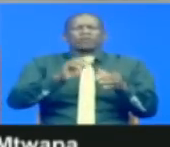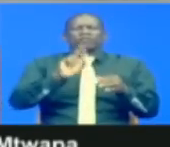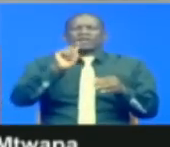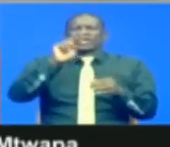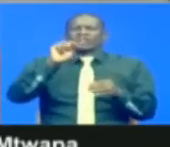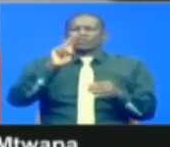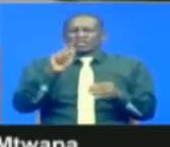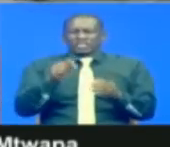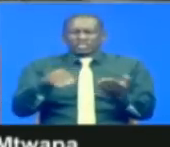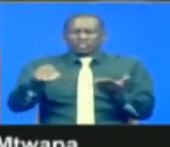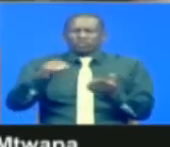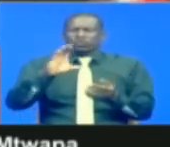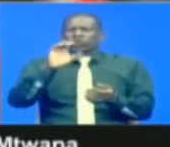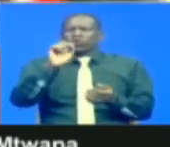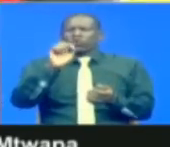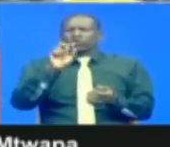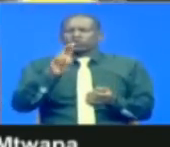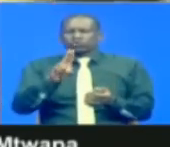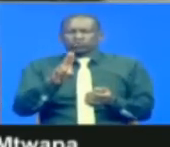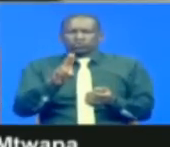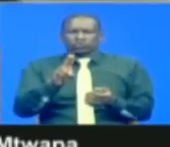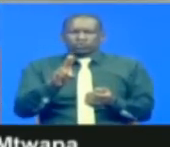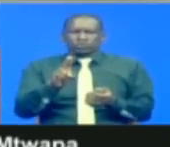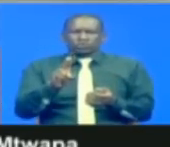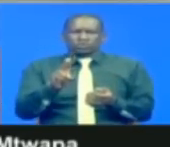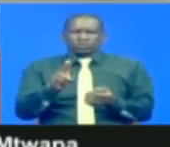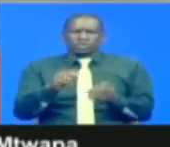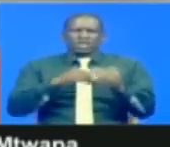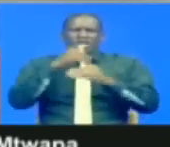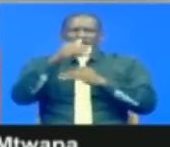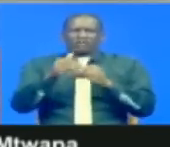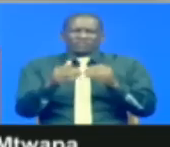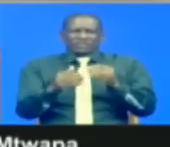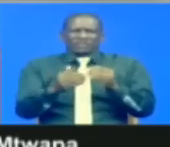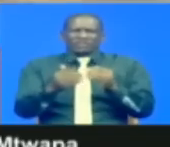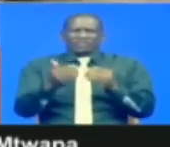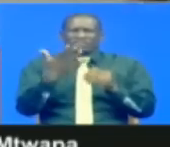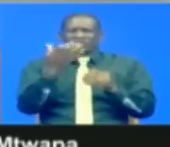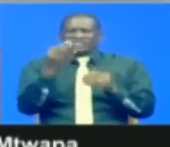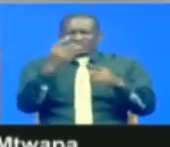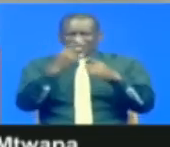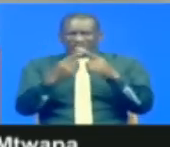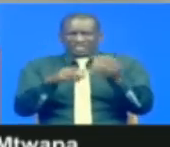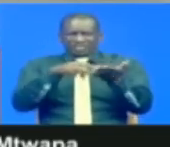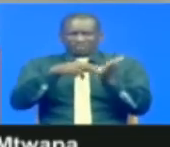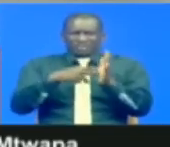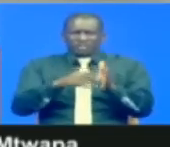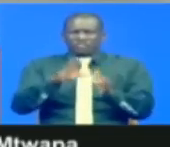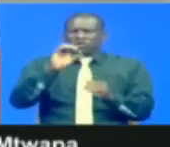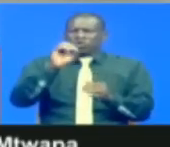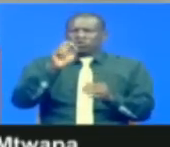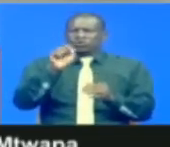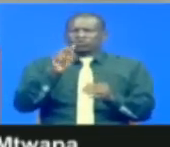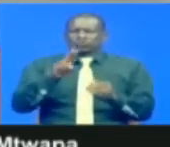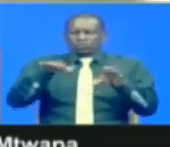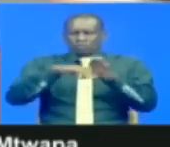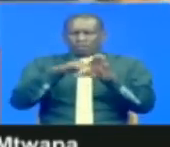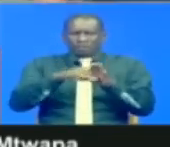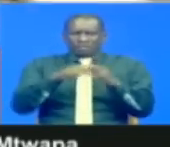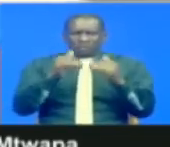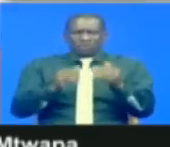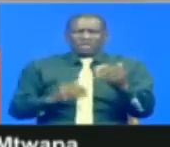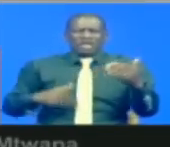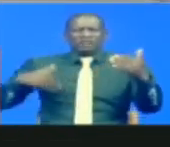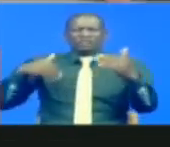to the Central Organization of Trade Unions COTU after 53 years means that the umbrella body's membership has crossed the 3